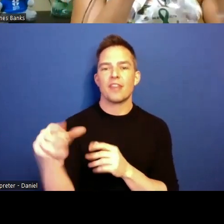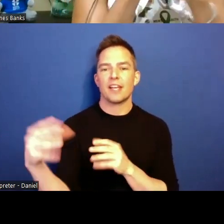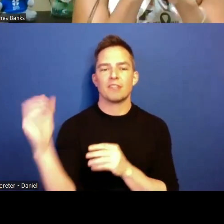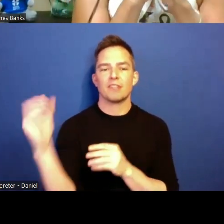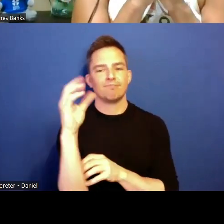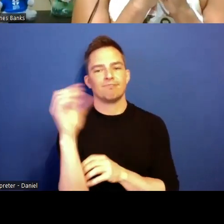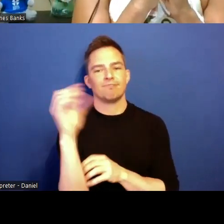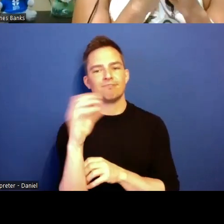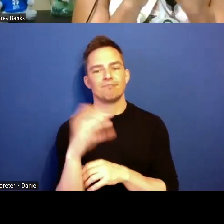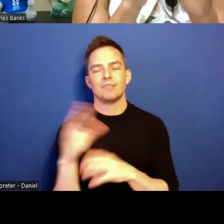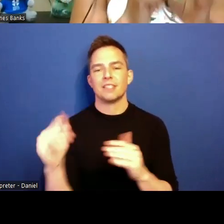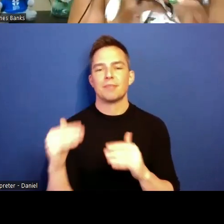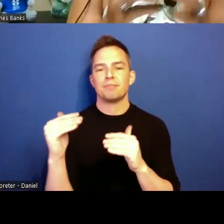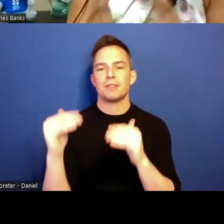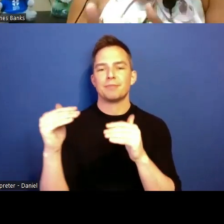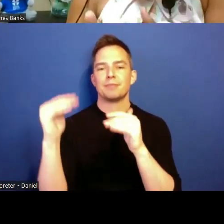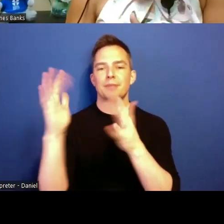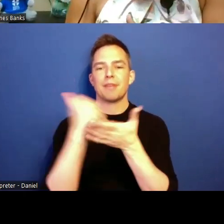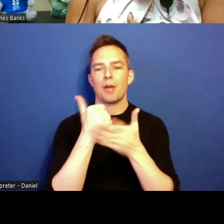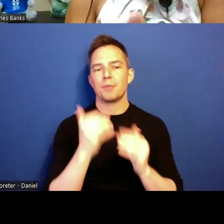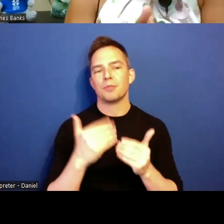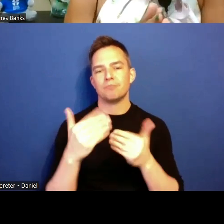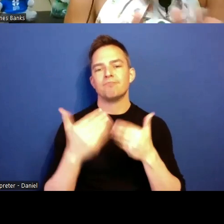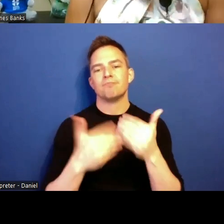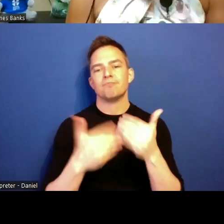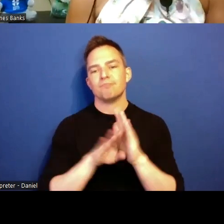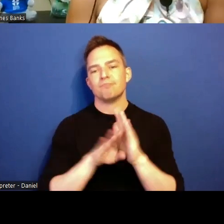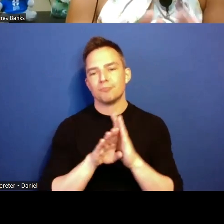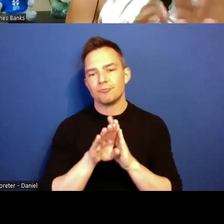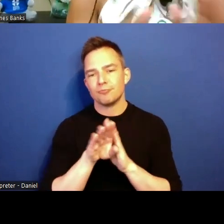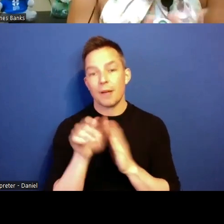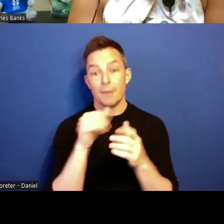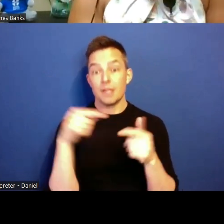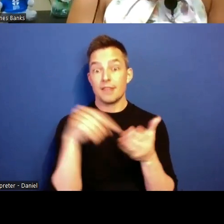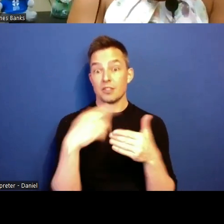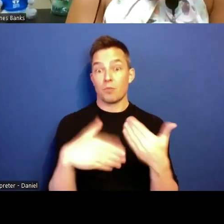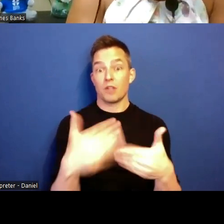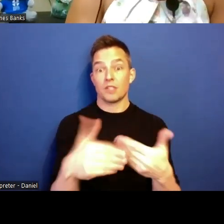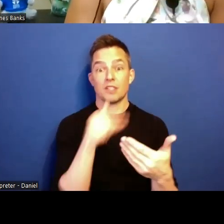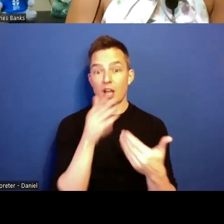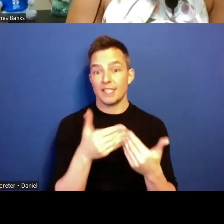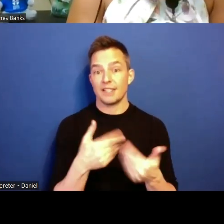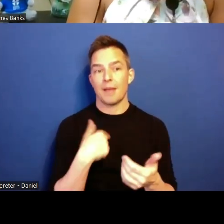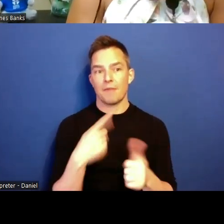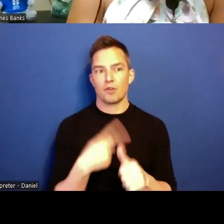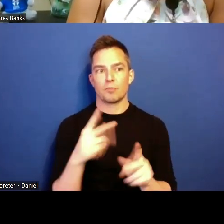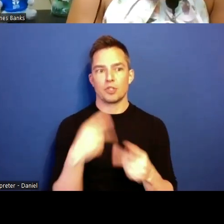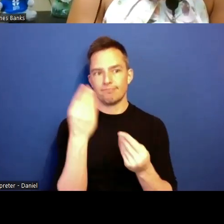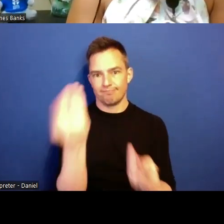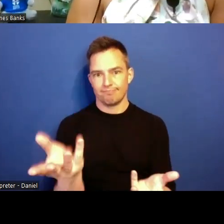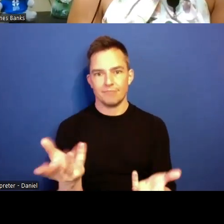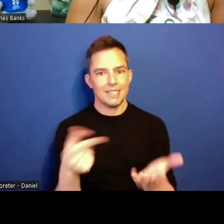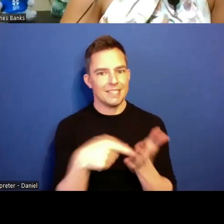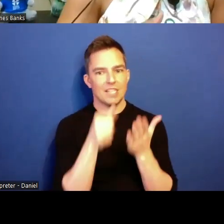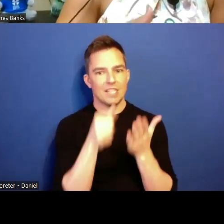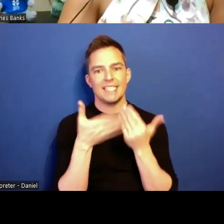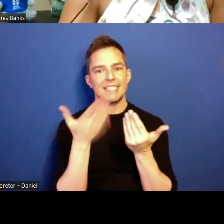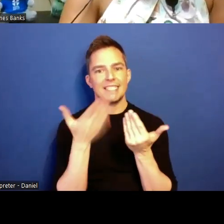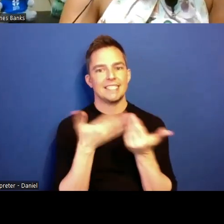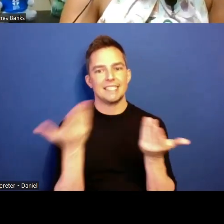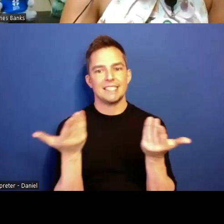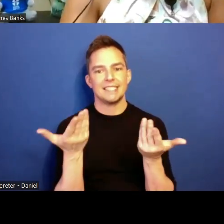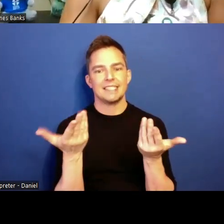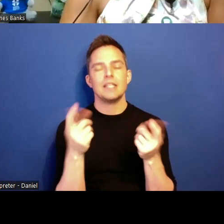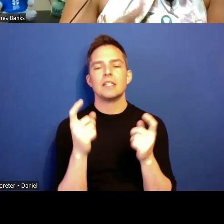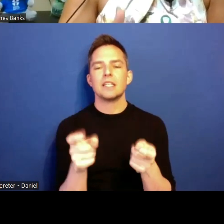you up where you need to be. But it's a process. It's not easy. I'm the first one to tell you, it is not easy. Give yourself a